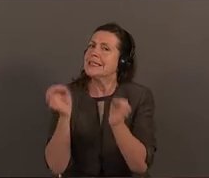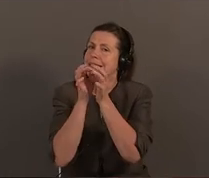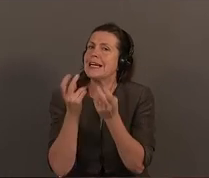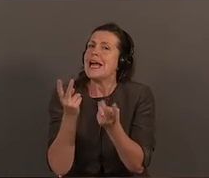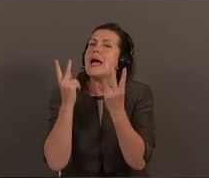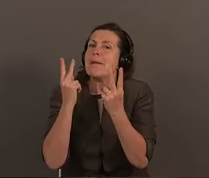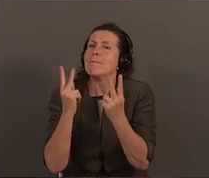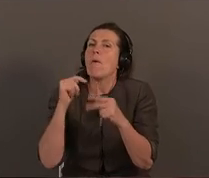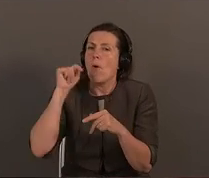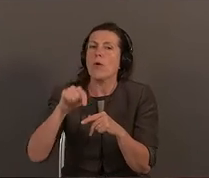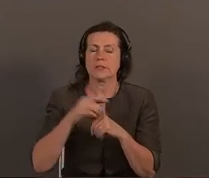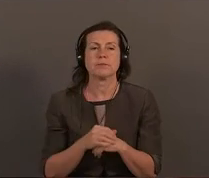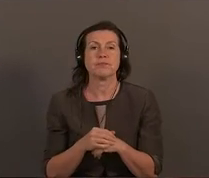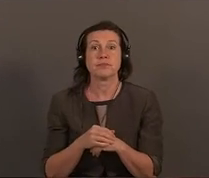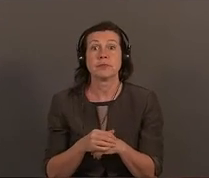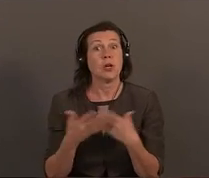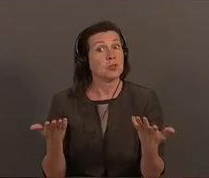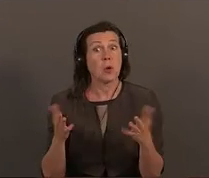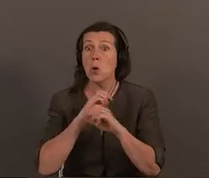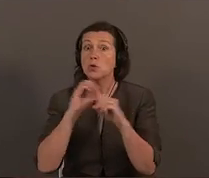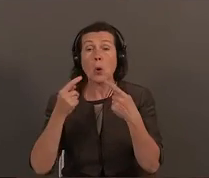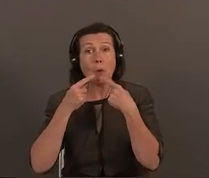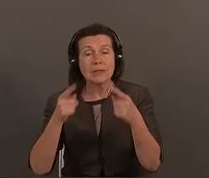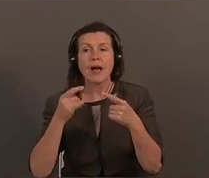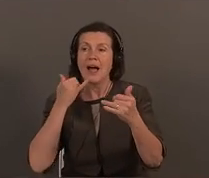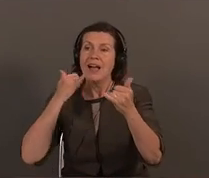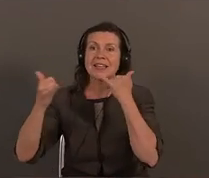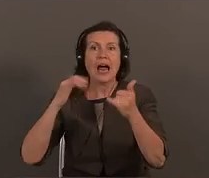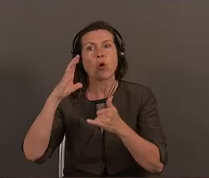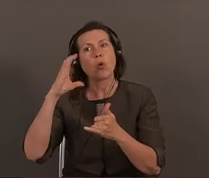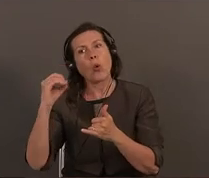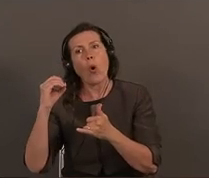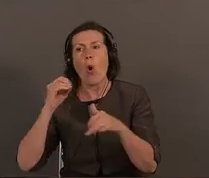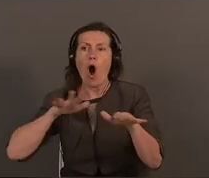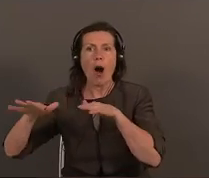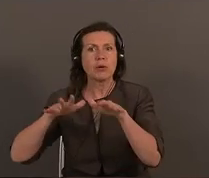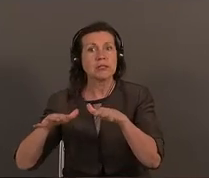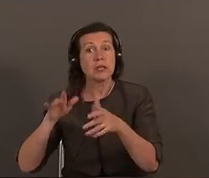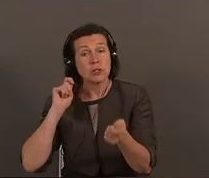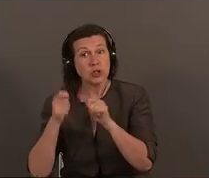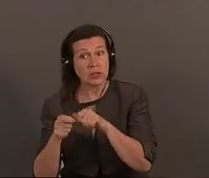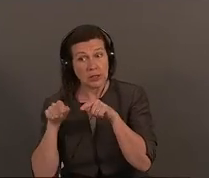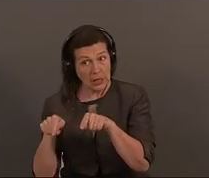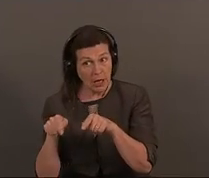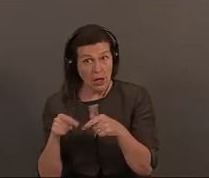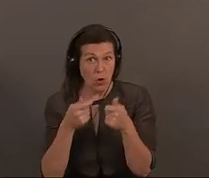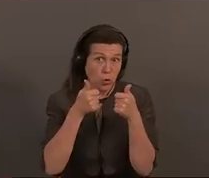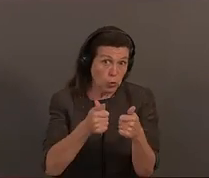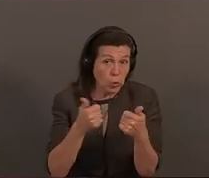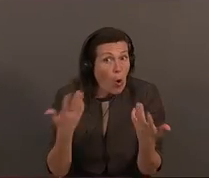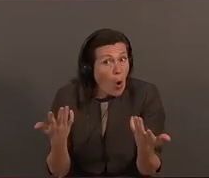interesting one. No message from my telco operator about roaming changes today. Is this bad or good news?